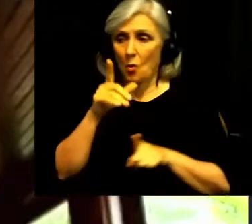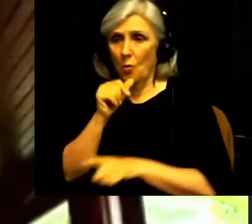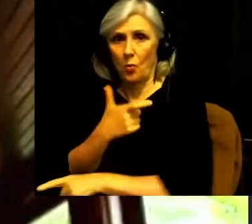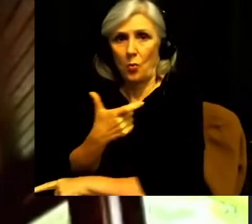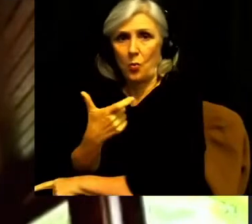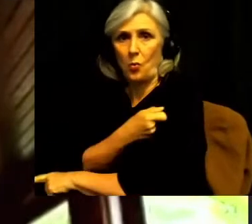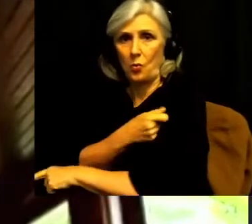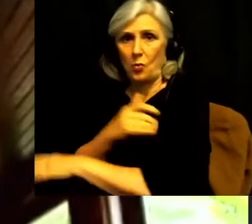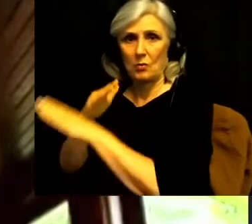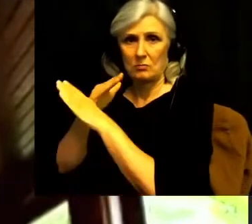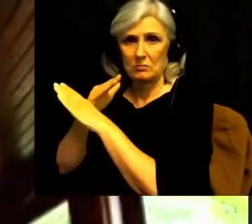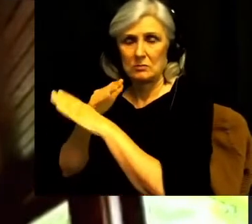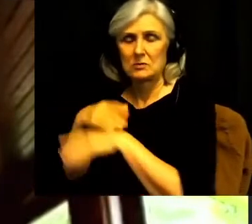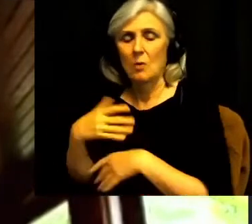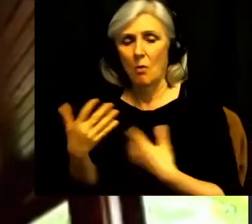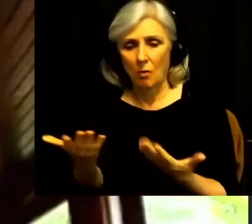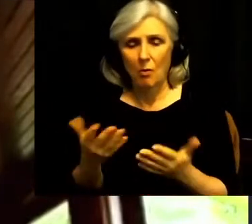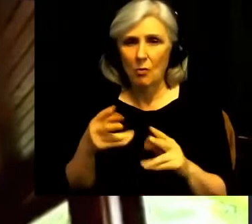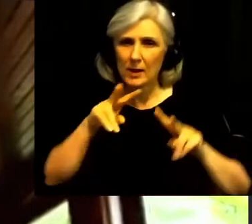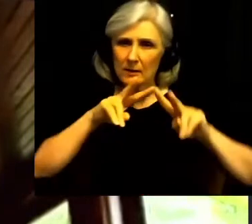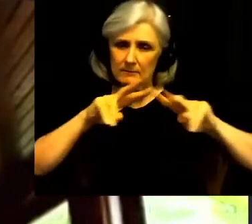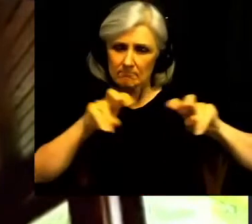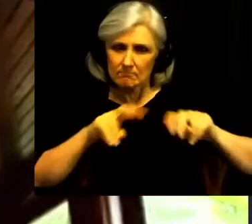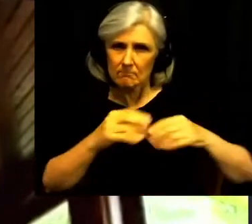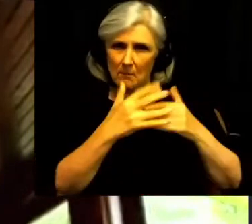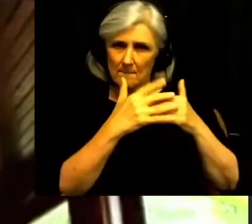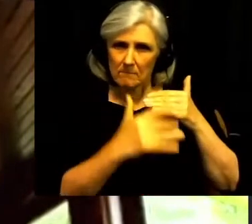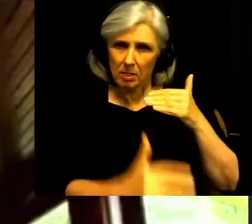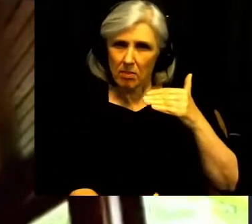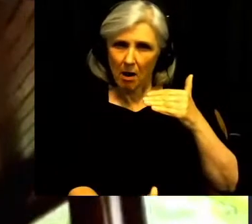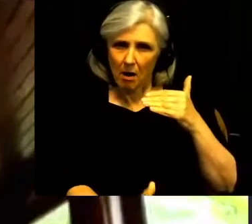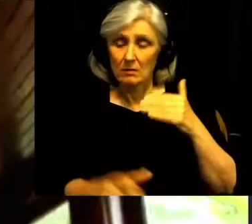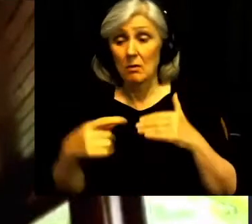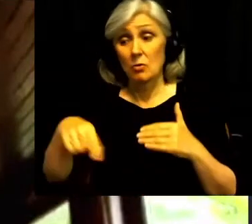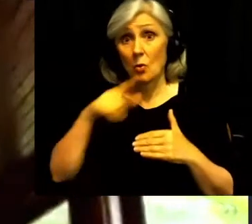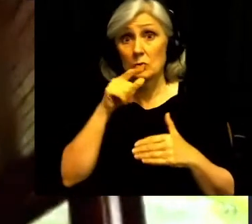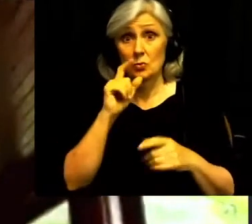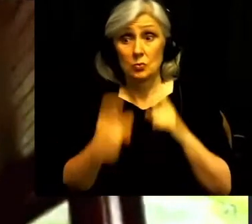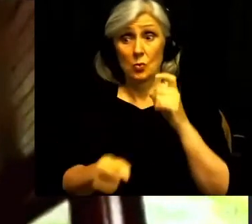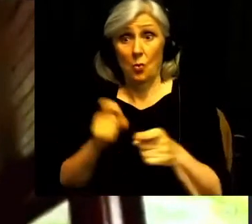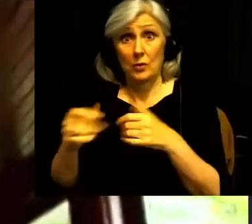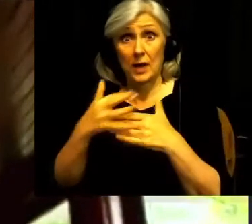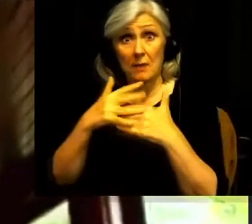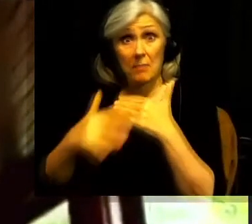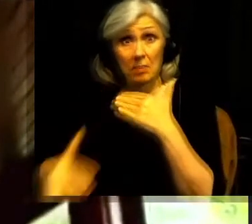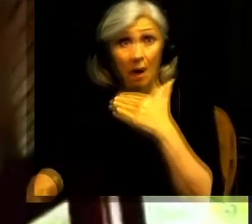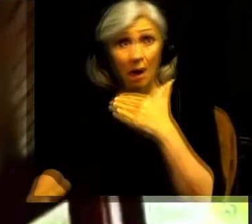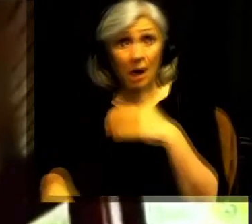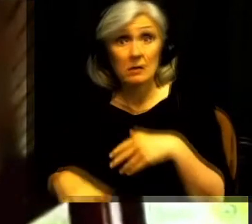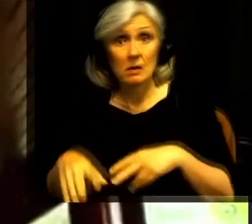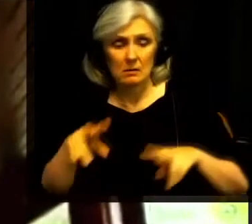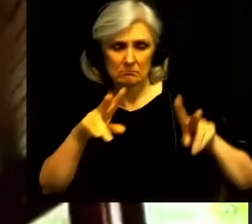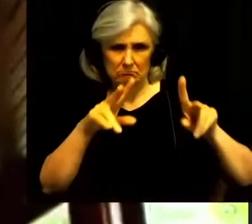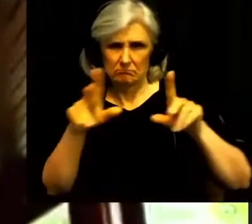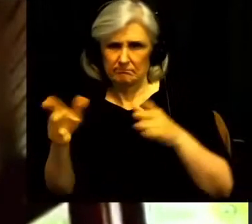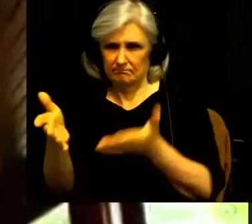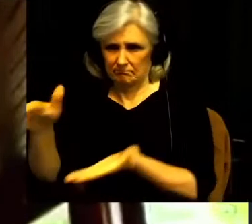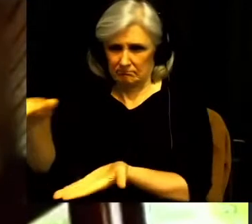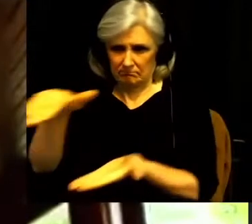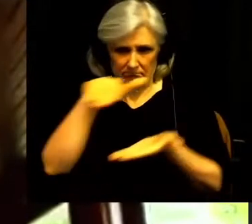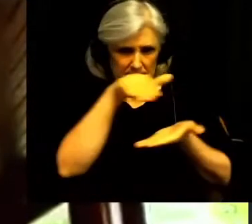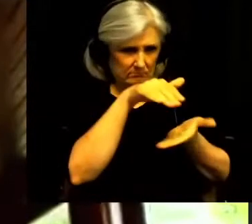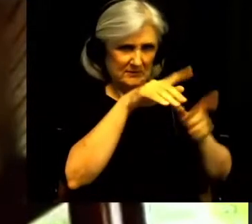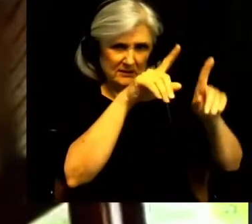collected from people in healthcare settings or in blood donation settings, test that blood in the laboratory to see how many people